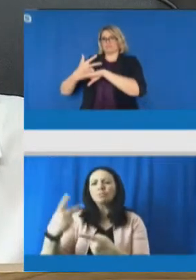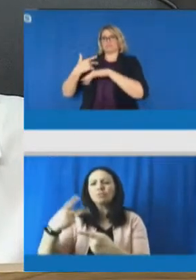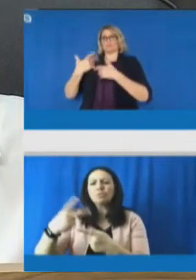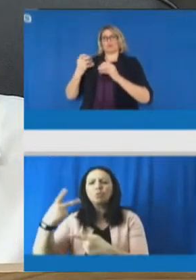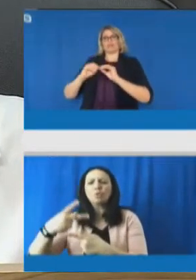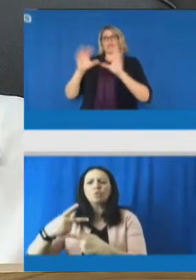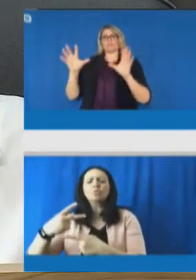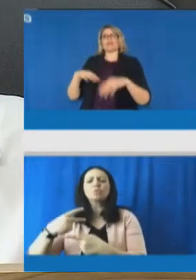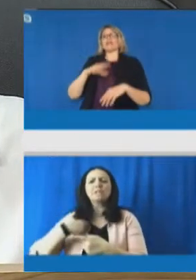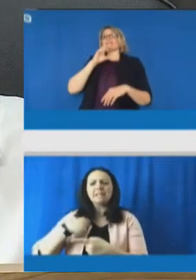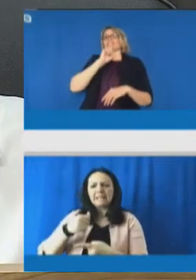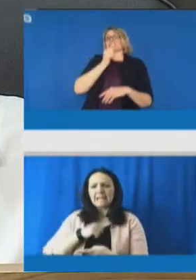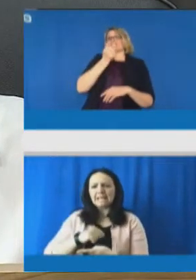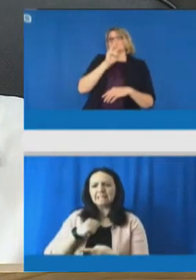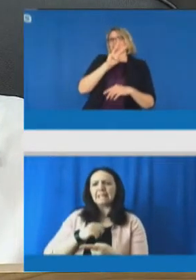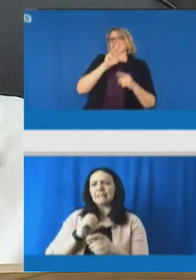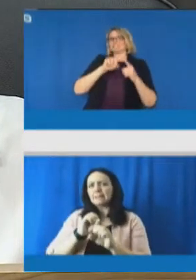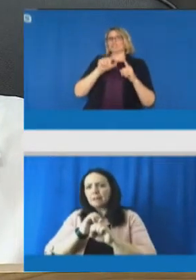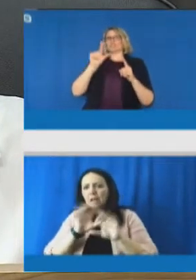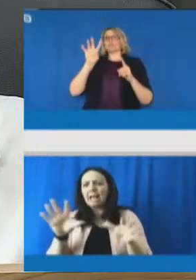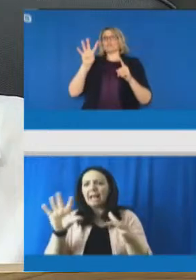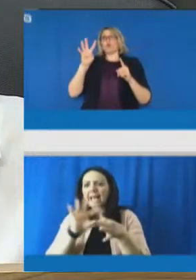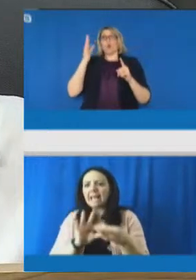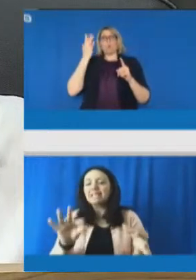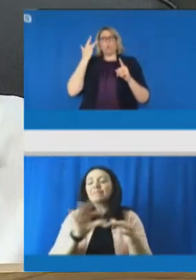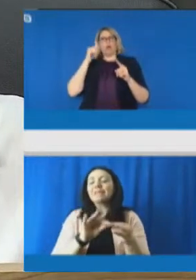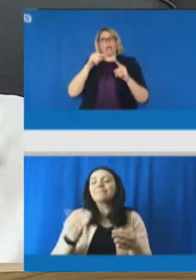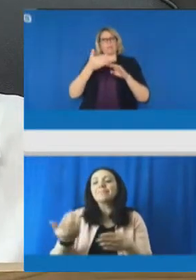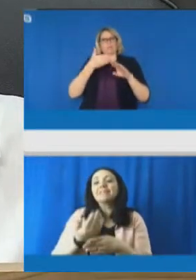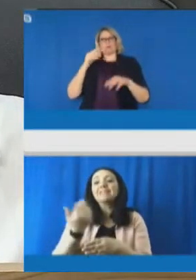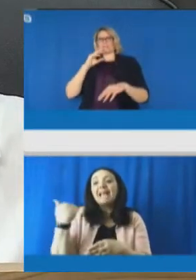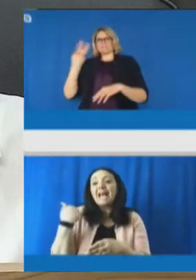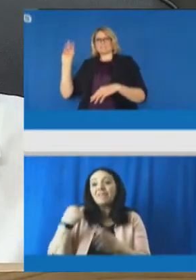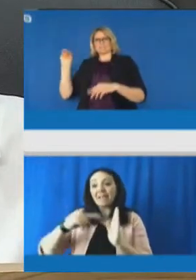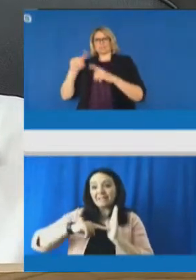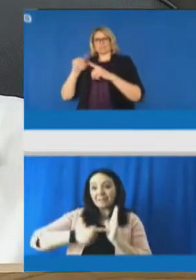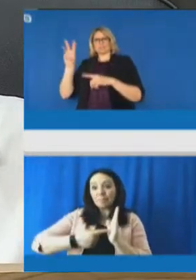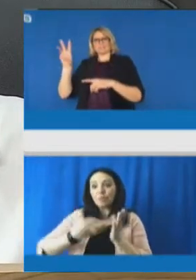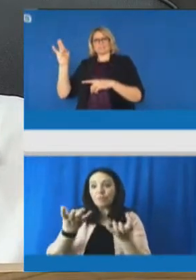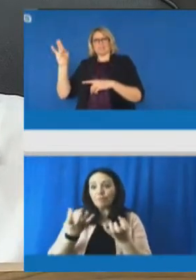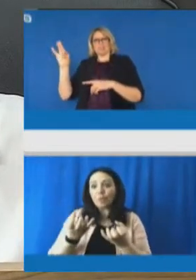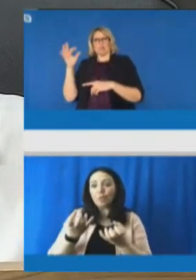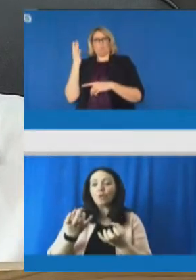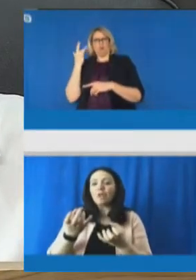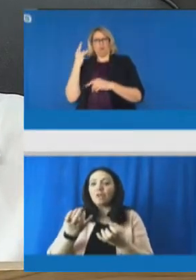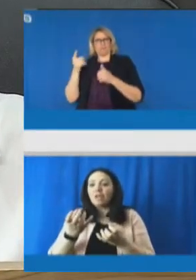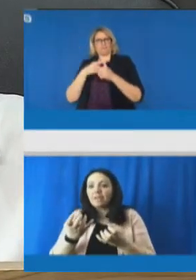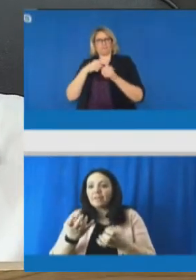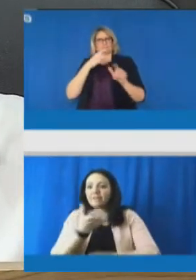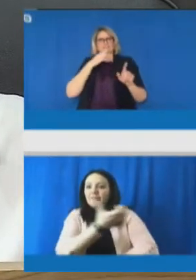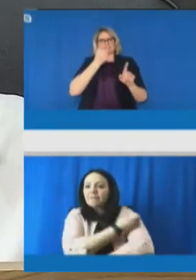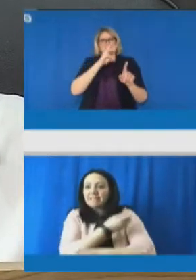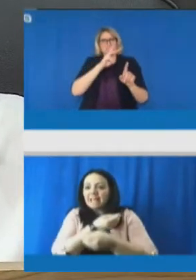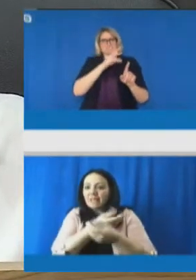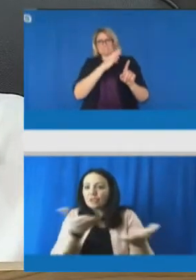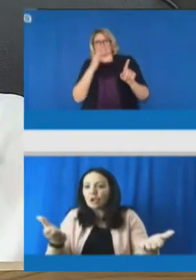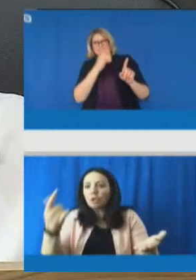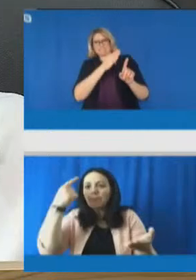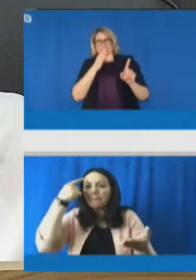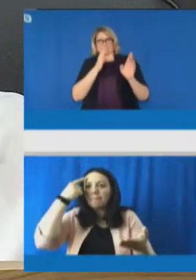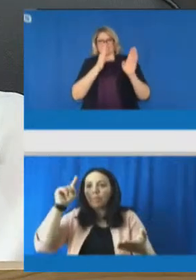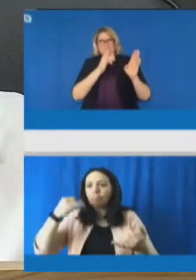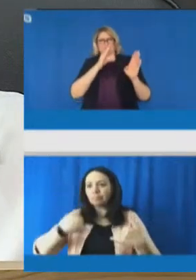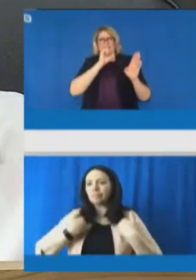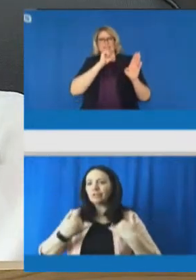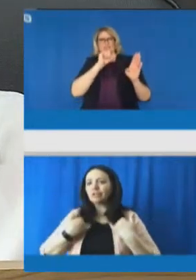We actually didn't think we'd be able to get to students until the fall. So in wanting to return to some normalcy and knowing that public